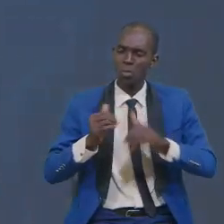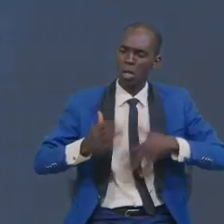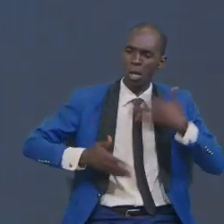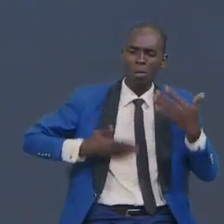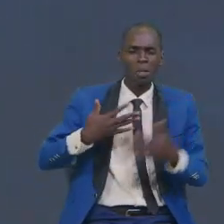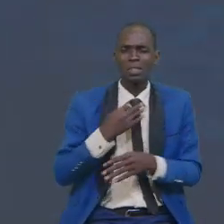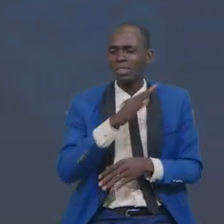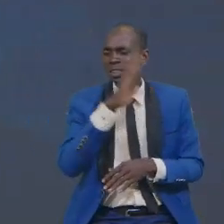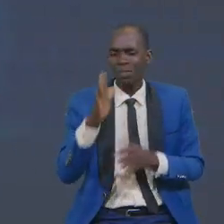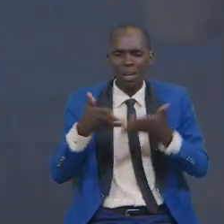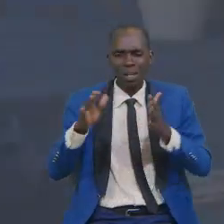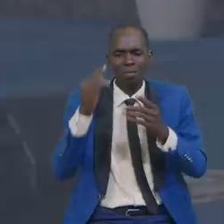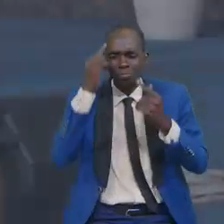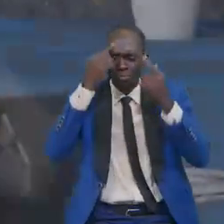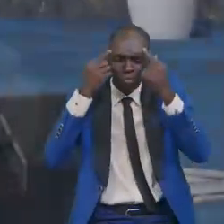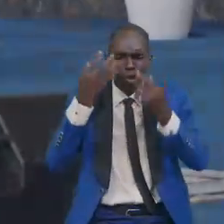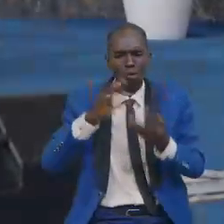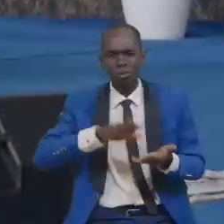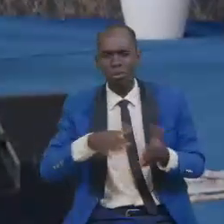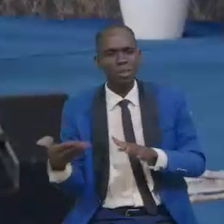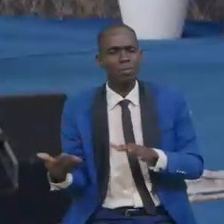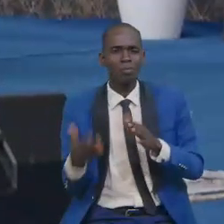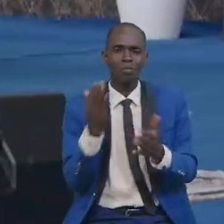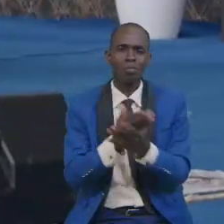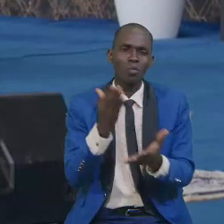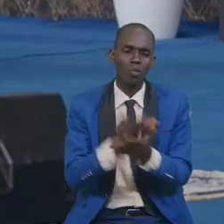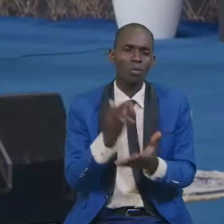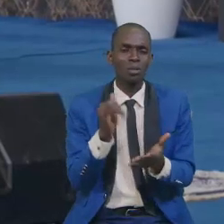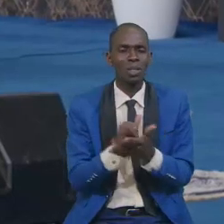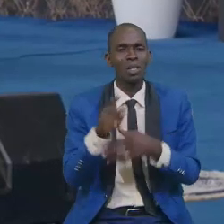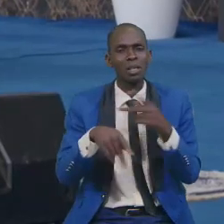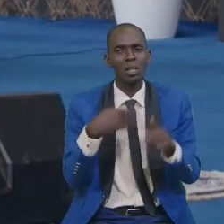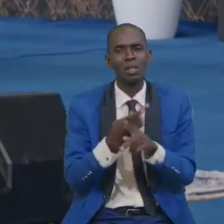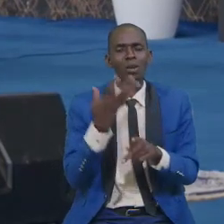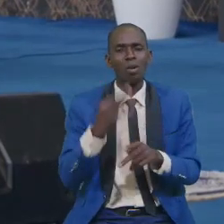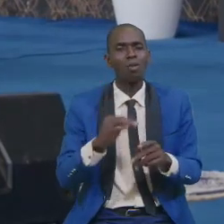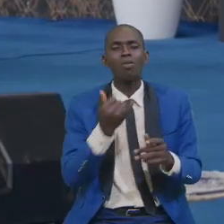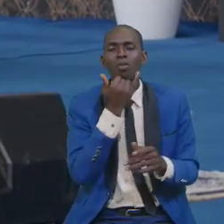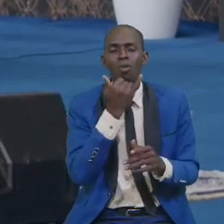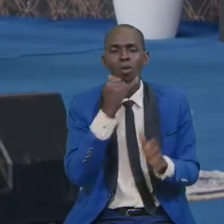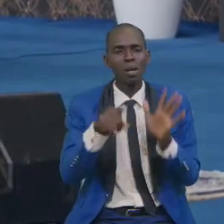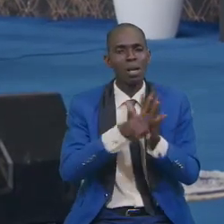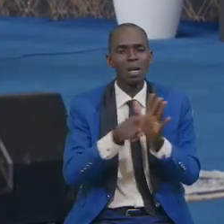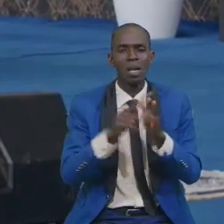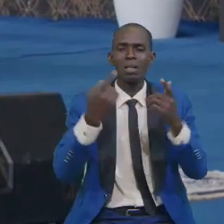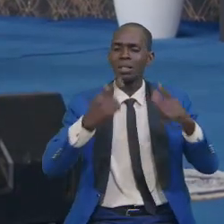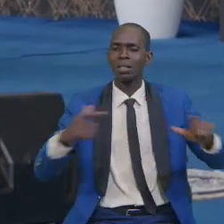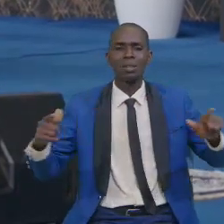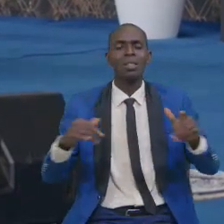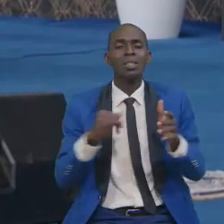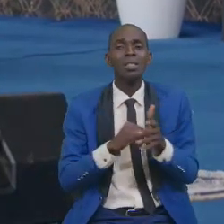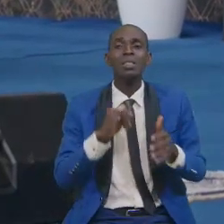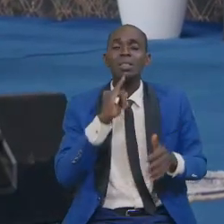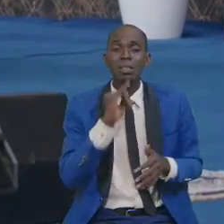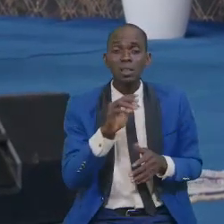this why have my alive stop that kind of language about yourself is an issue that